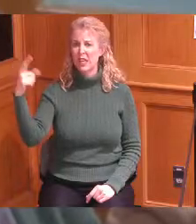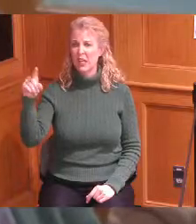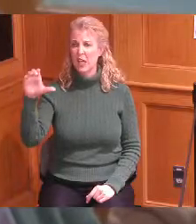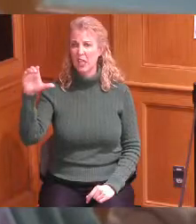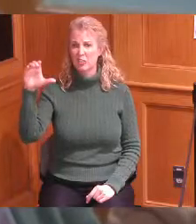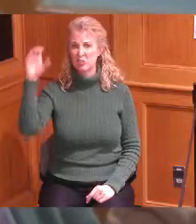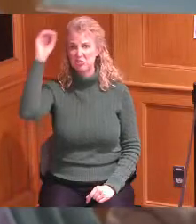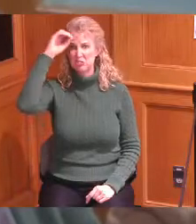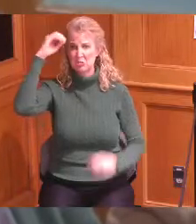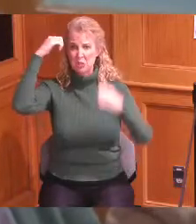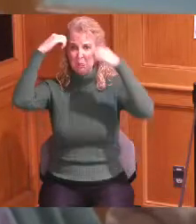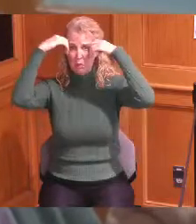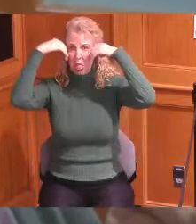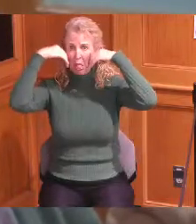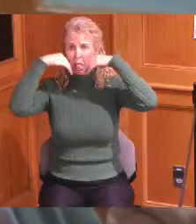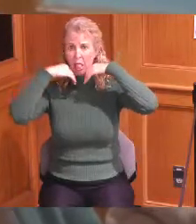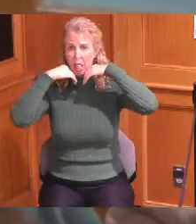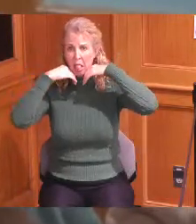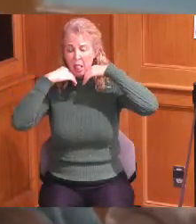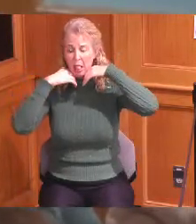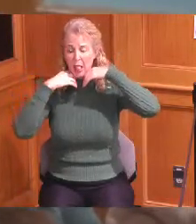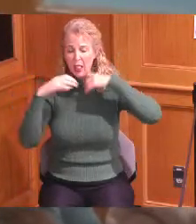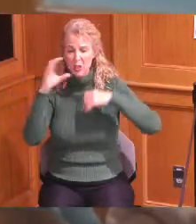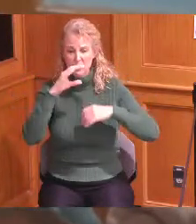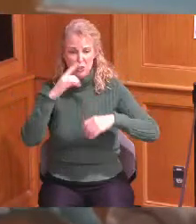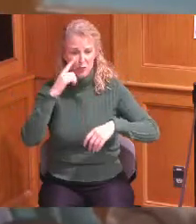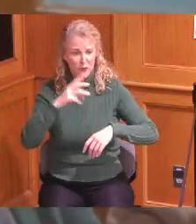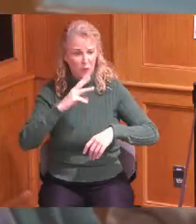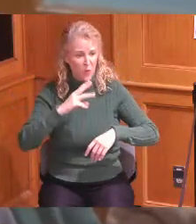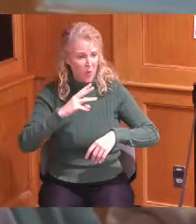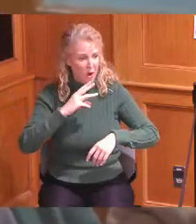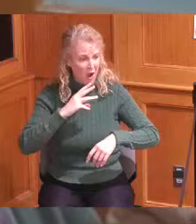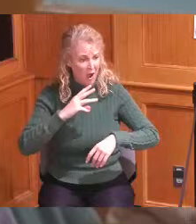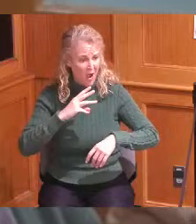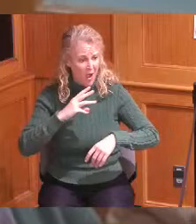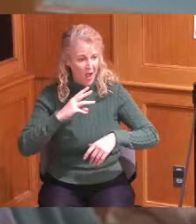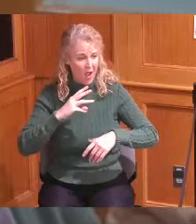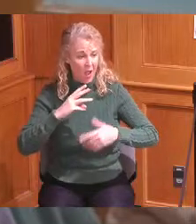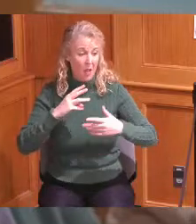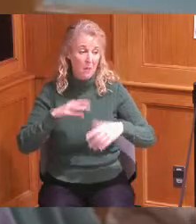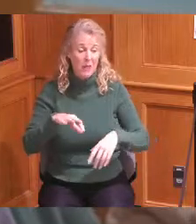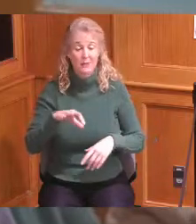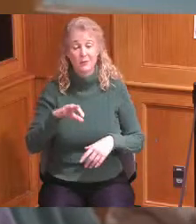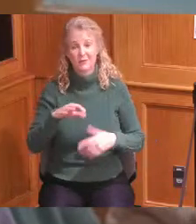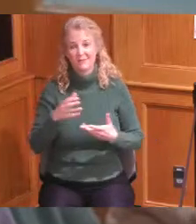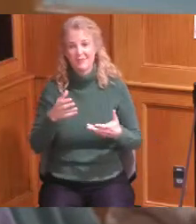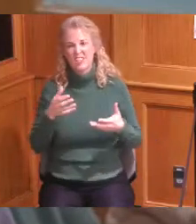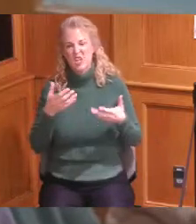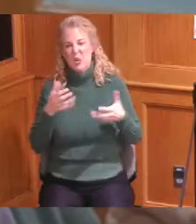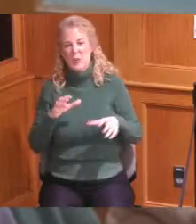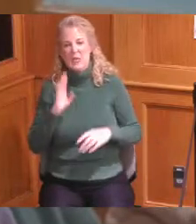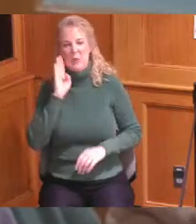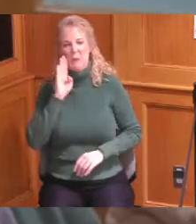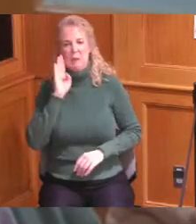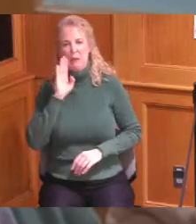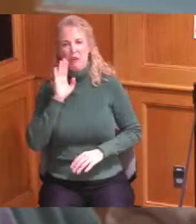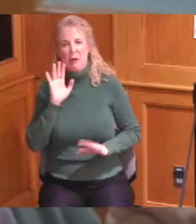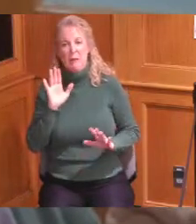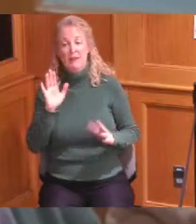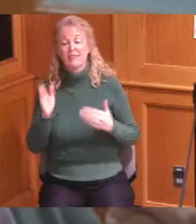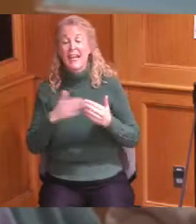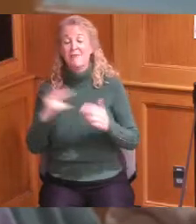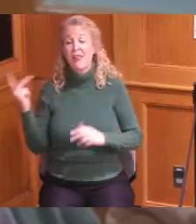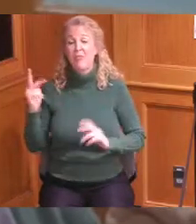Him and I were looking for just a water or a Coke instead of an IPA beer that sits heavy when it's that hot. We